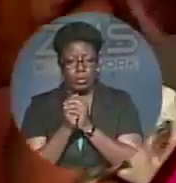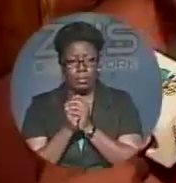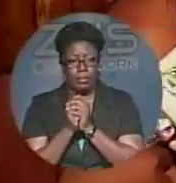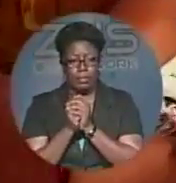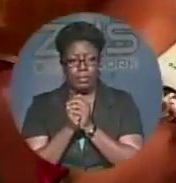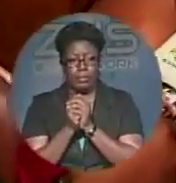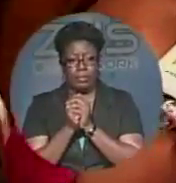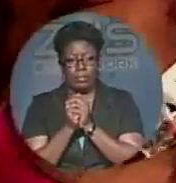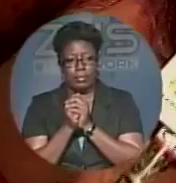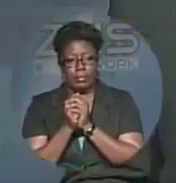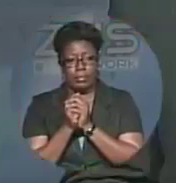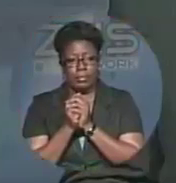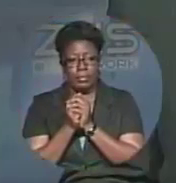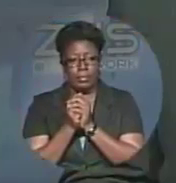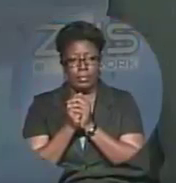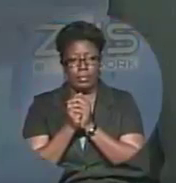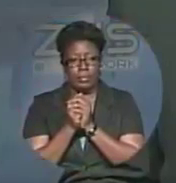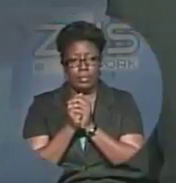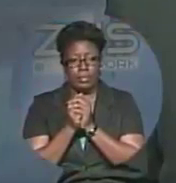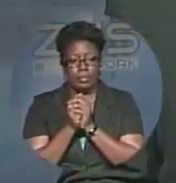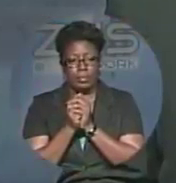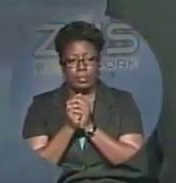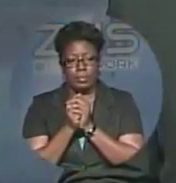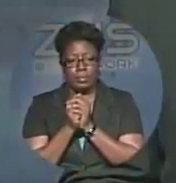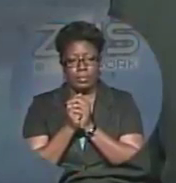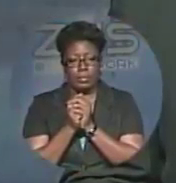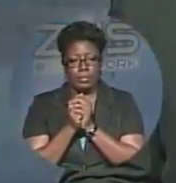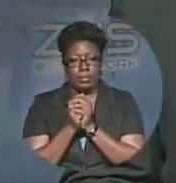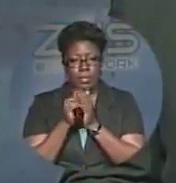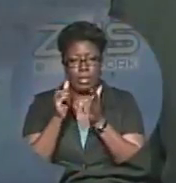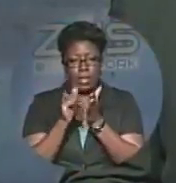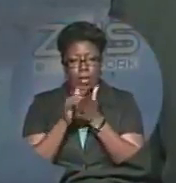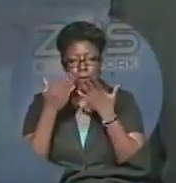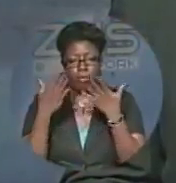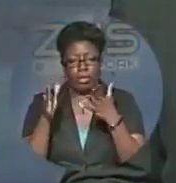Julian Gibson. All right, thanks a lot, Julian. And that will do it for sports.